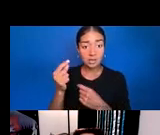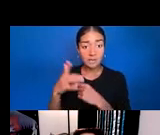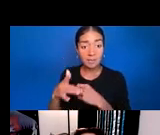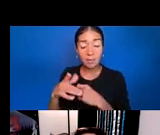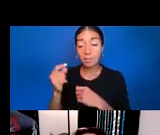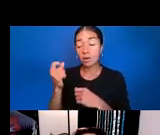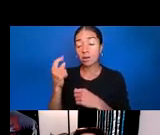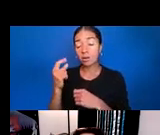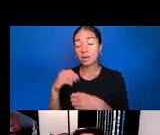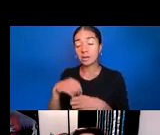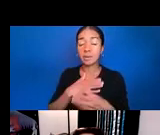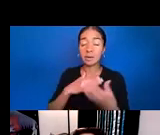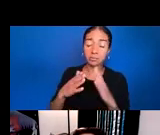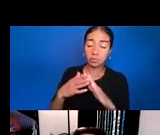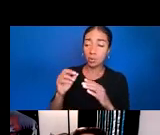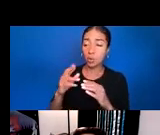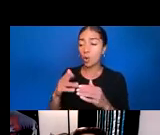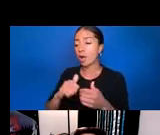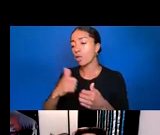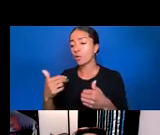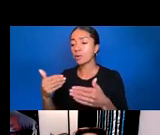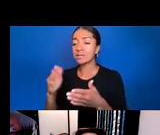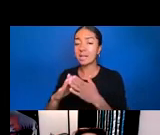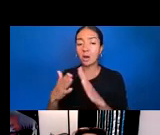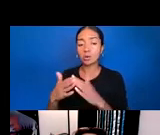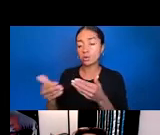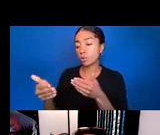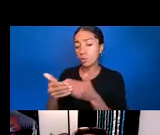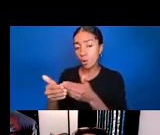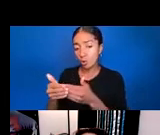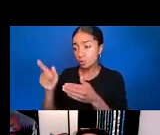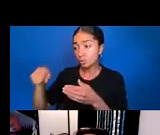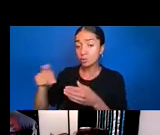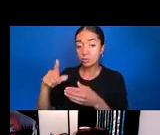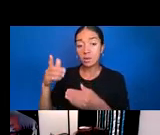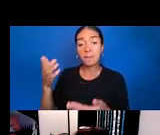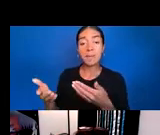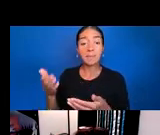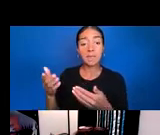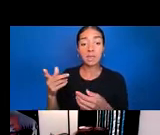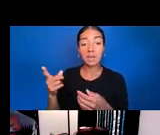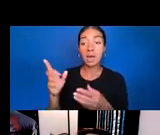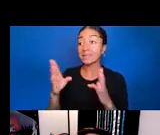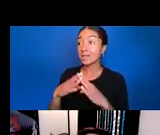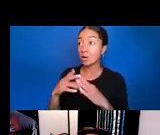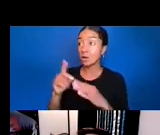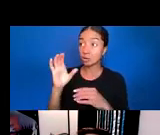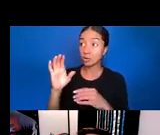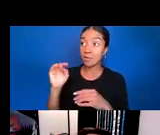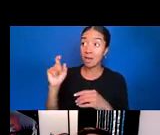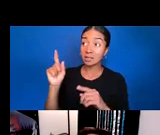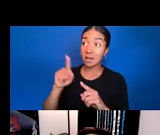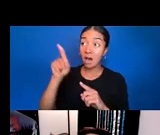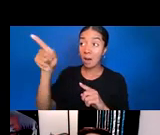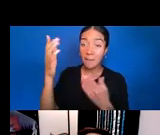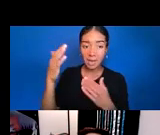near, maybe in towns 100 miles from me. I might know something that might be helpful, and I know